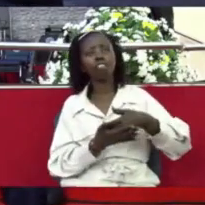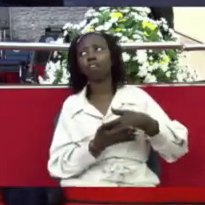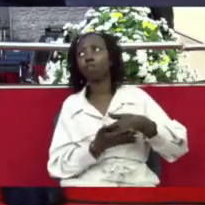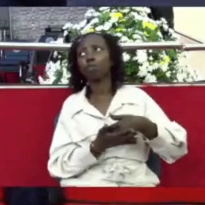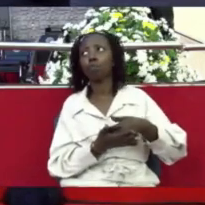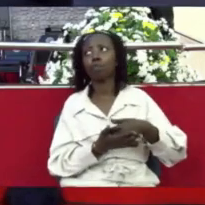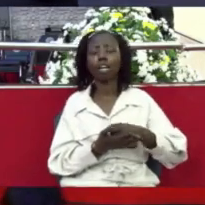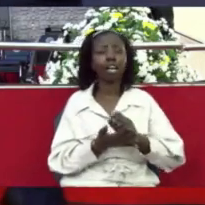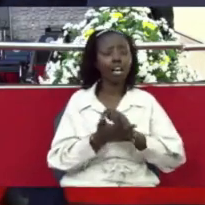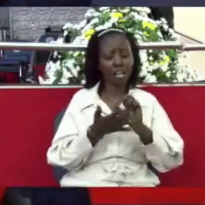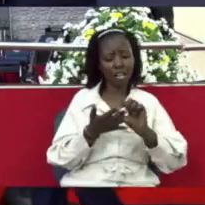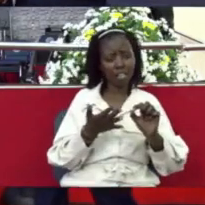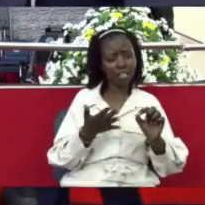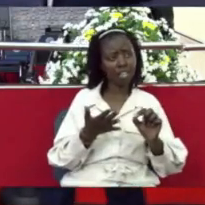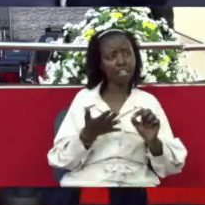just write the term brick.